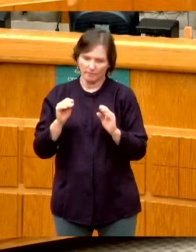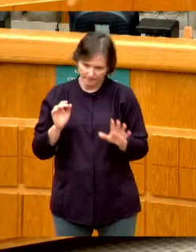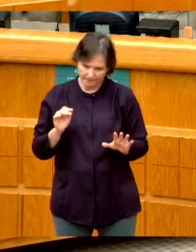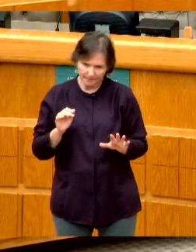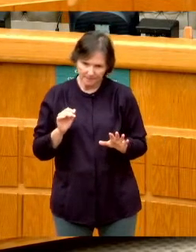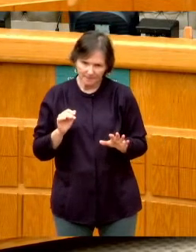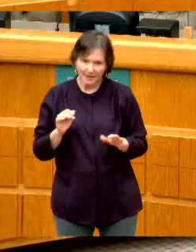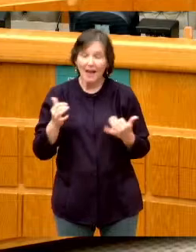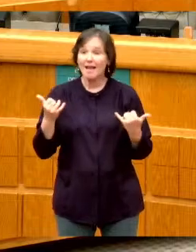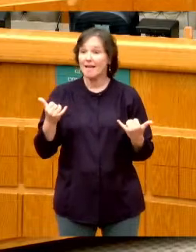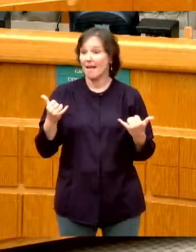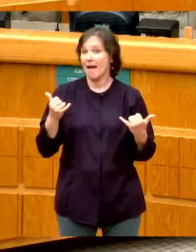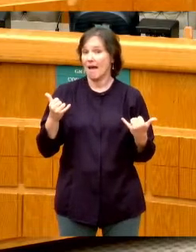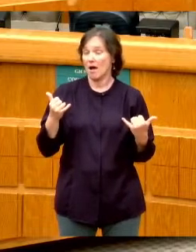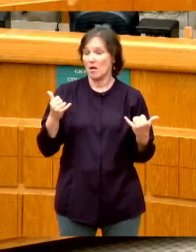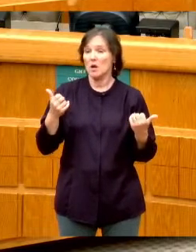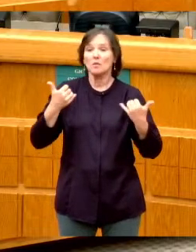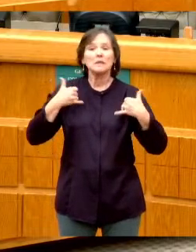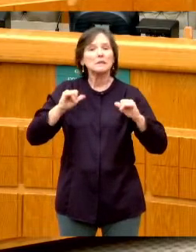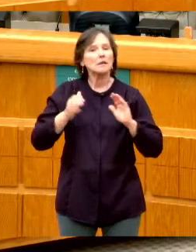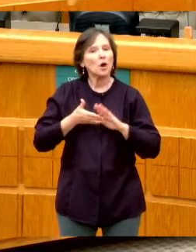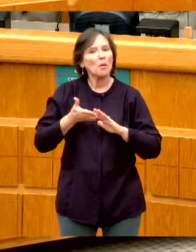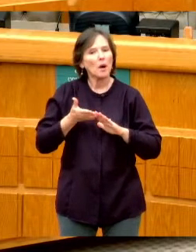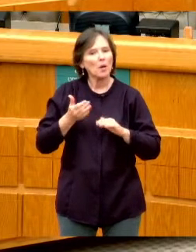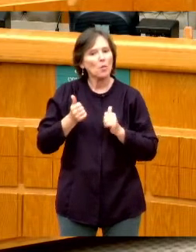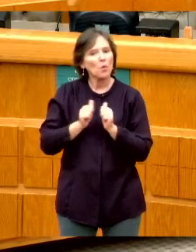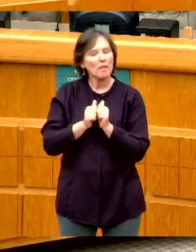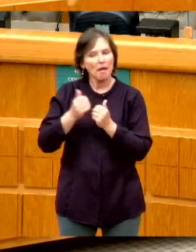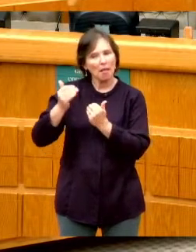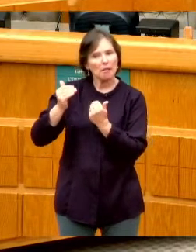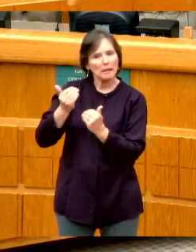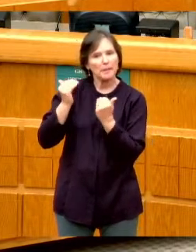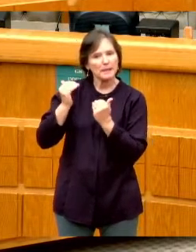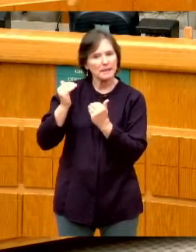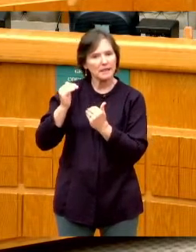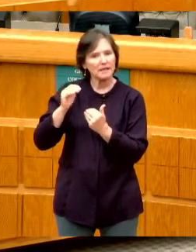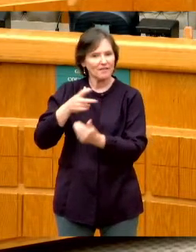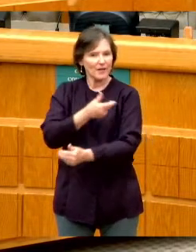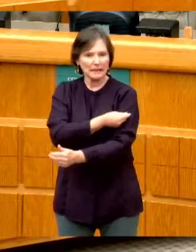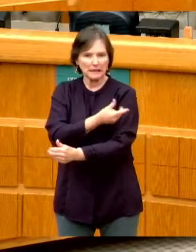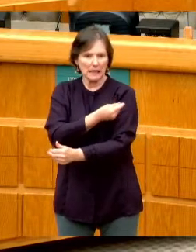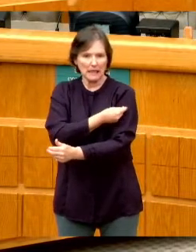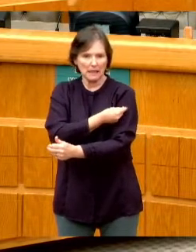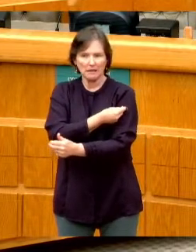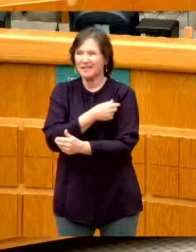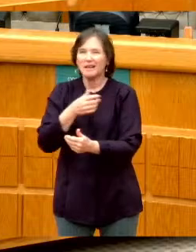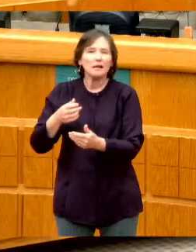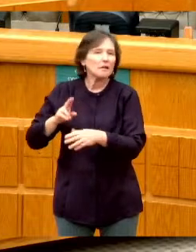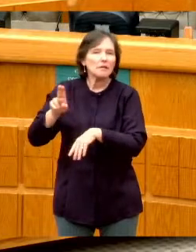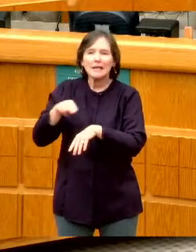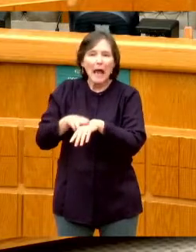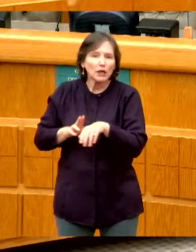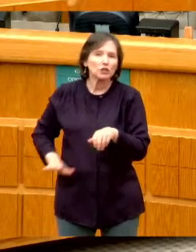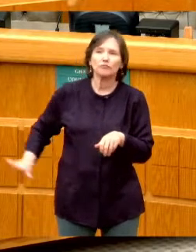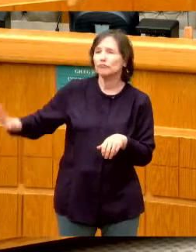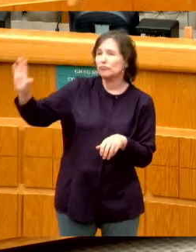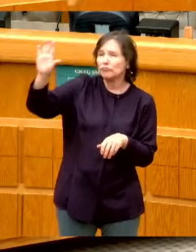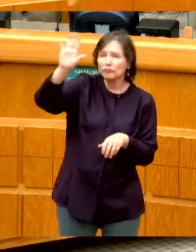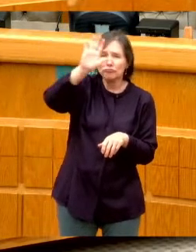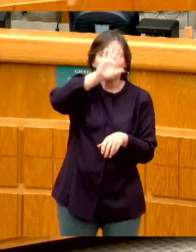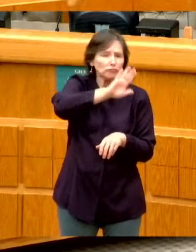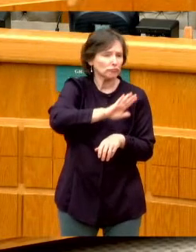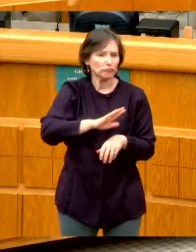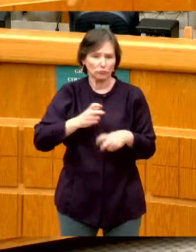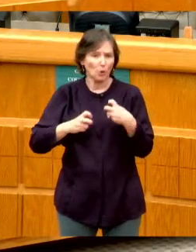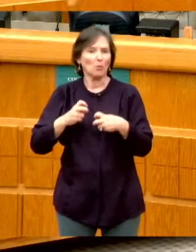today, we're still operating with a restricted supply of vaccine. And this is a nationwide phenomenon. Although here in Nueces County, it sure didn't